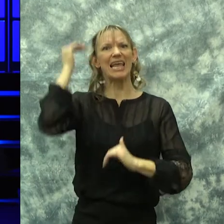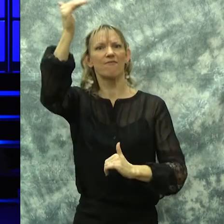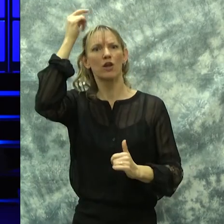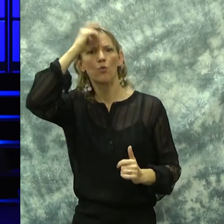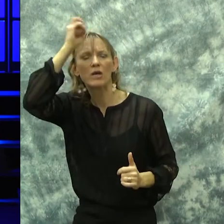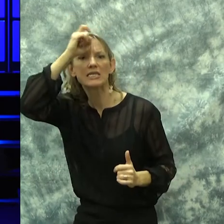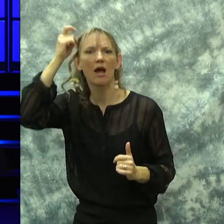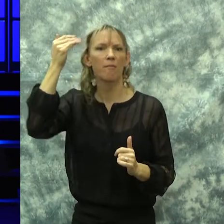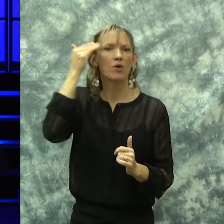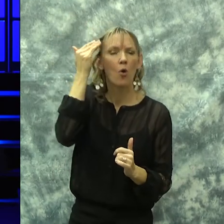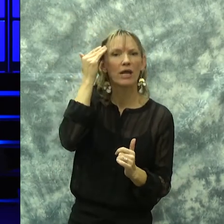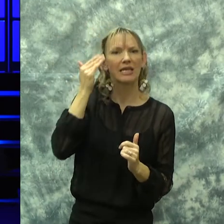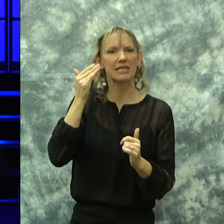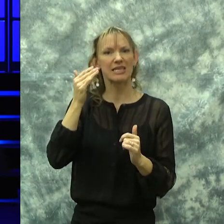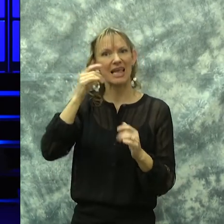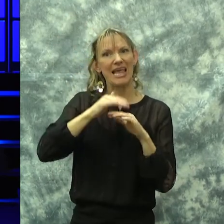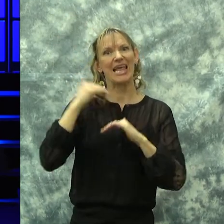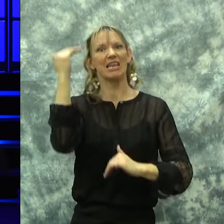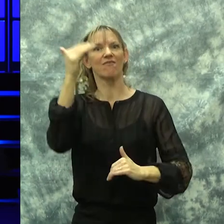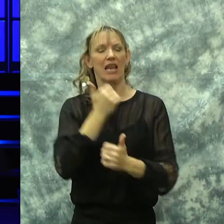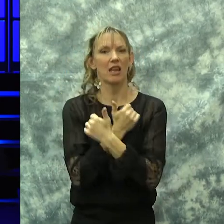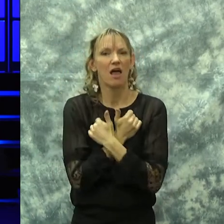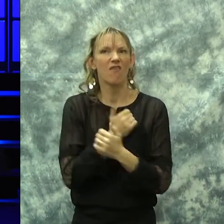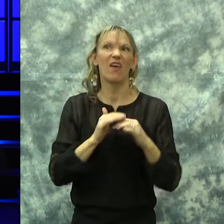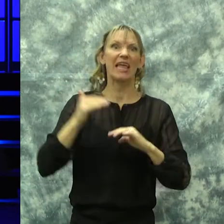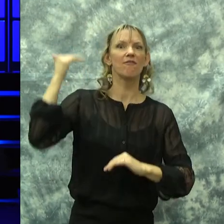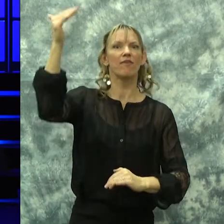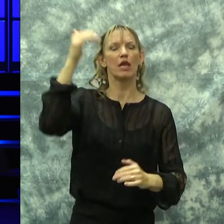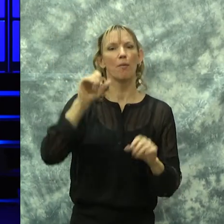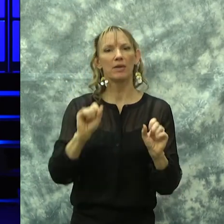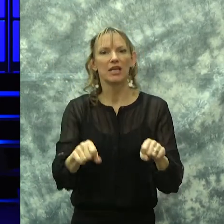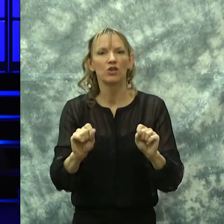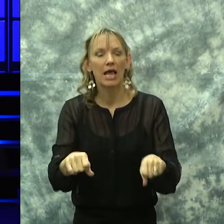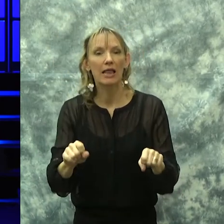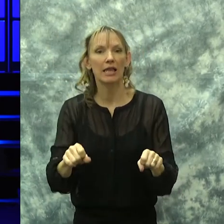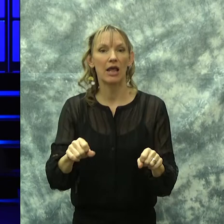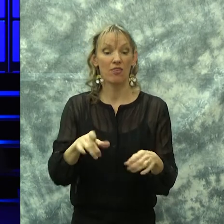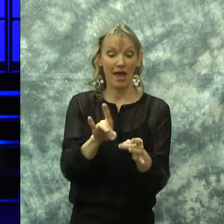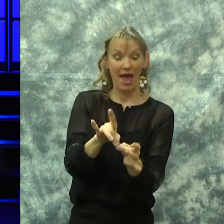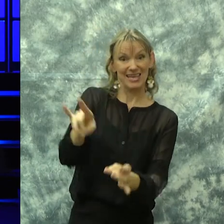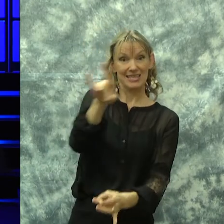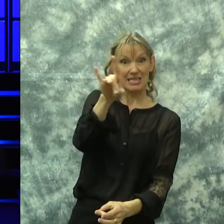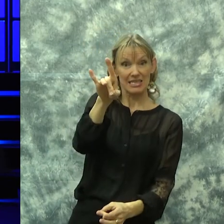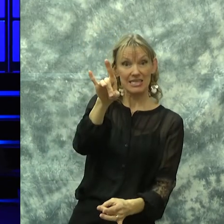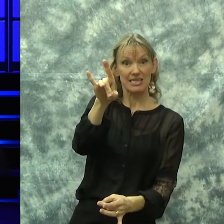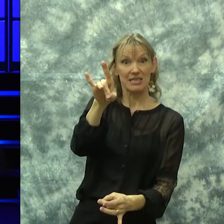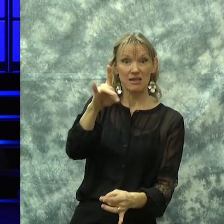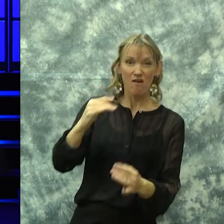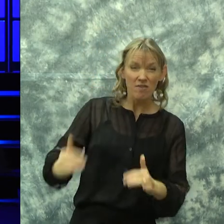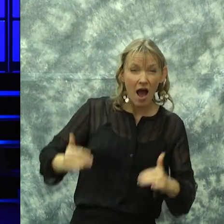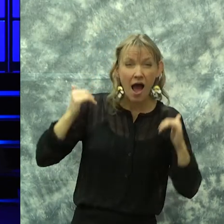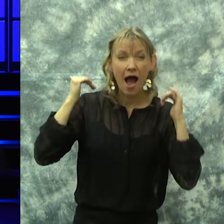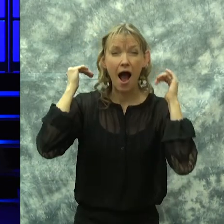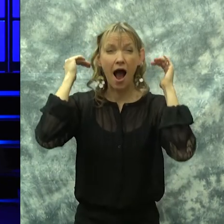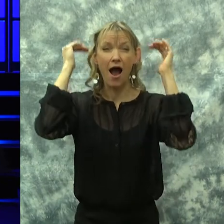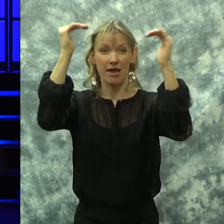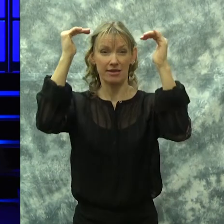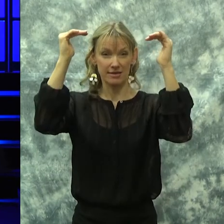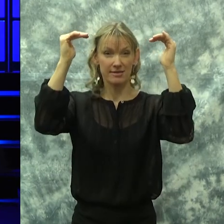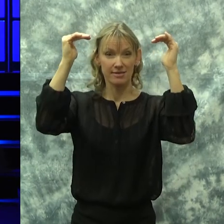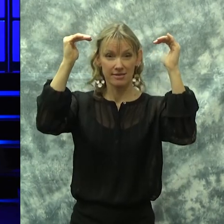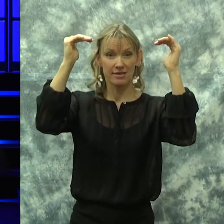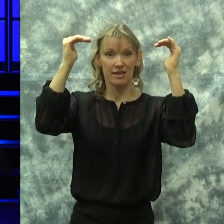knowingness, infinite love, infinite potentiality. It is the very essence of the highest being, and